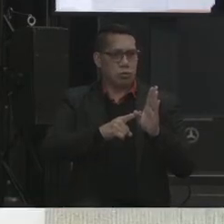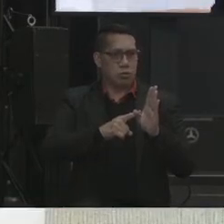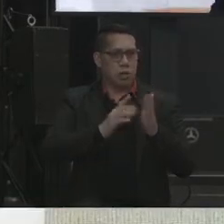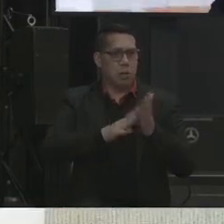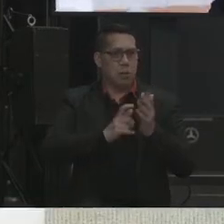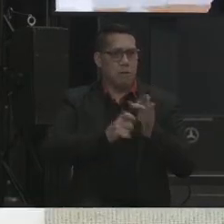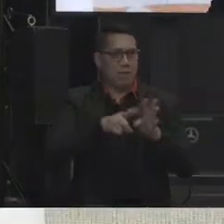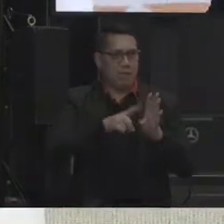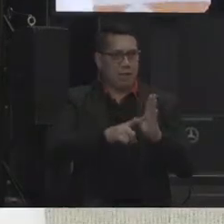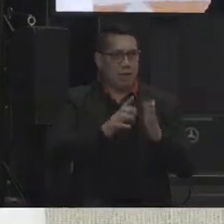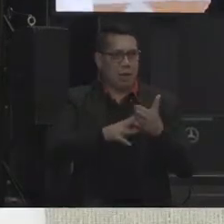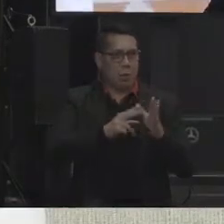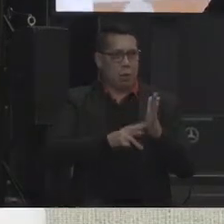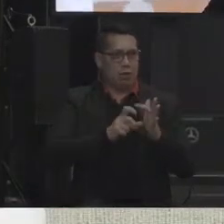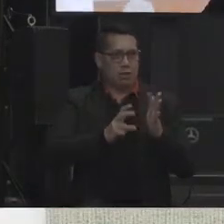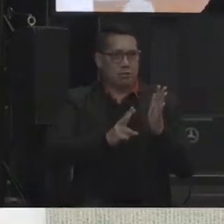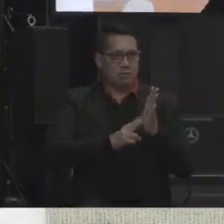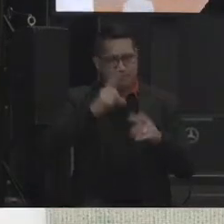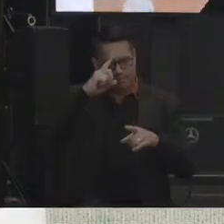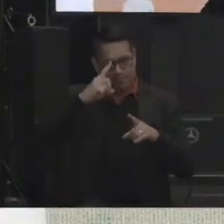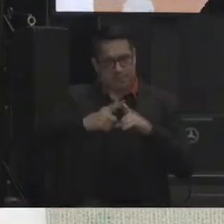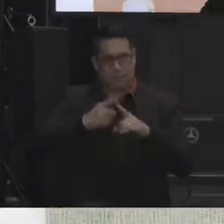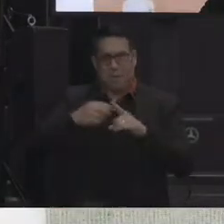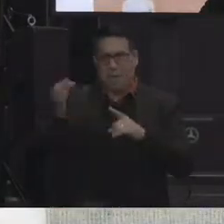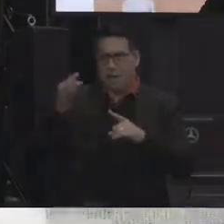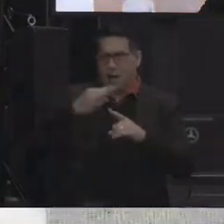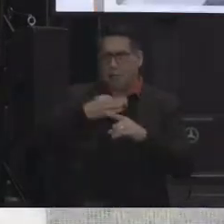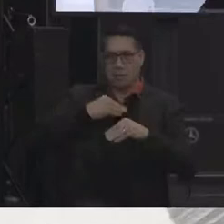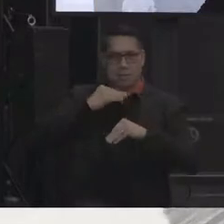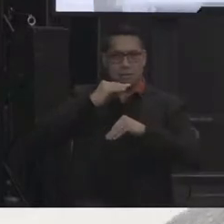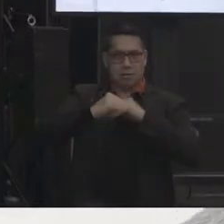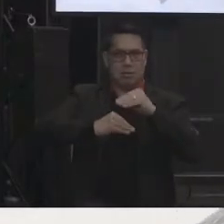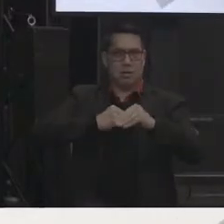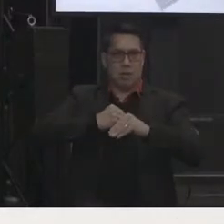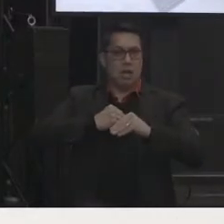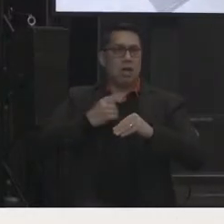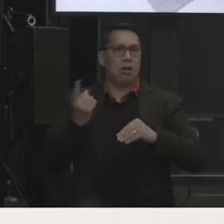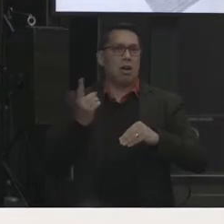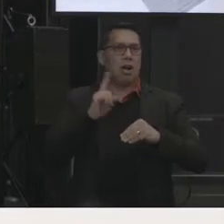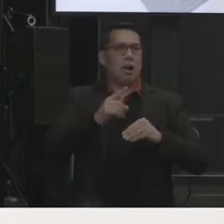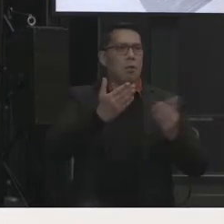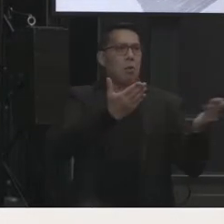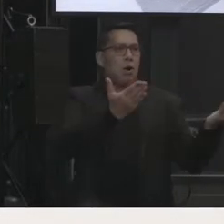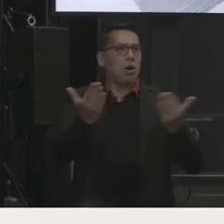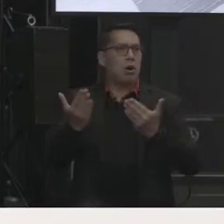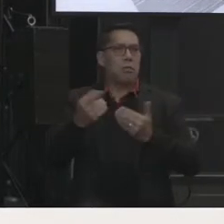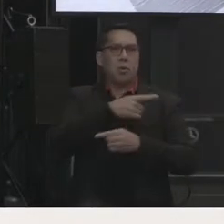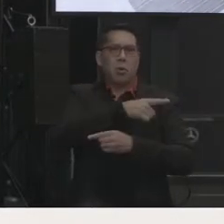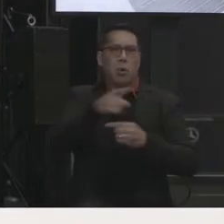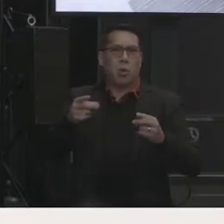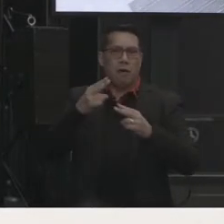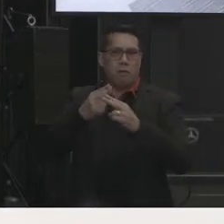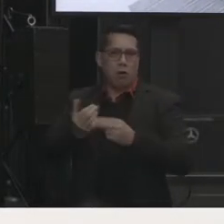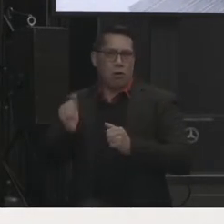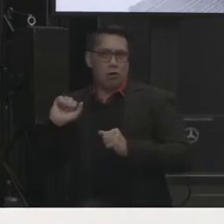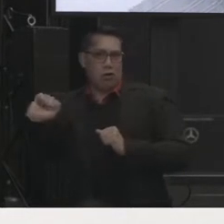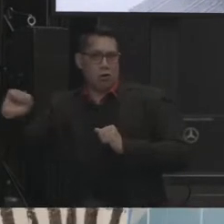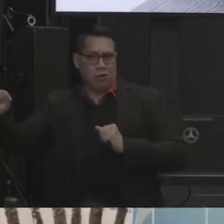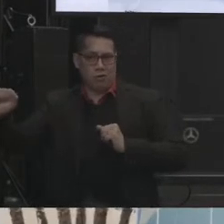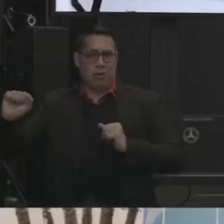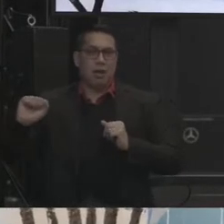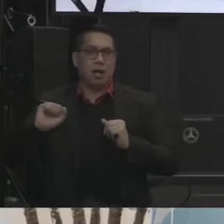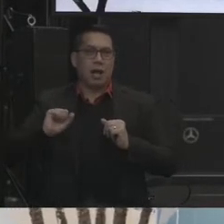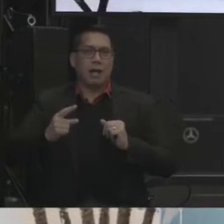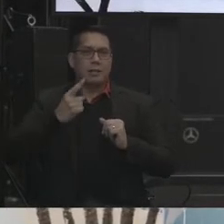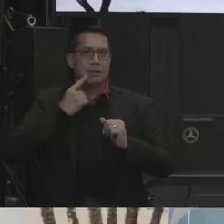she's unwell, but she's asked me to come along and to just welcome you all on her behalf and, in her words, to say